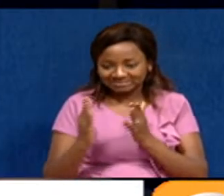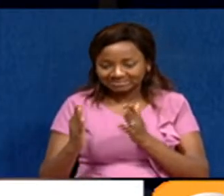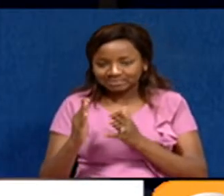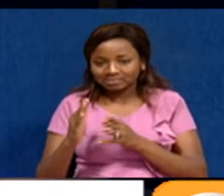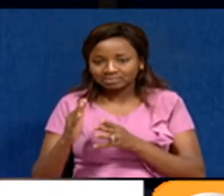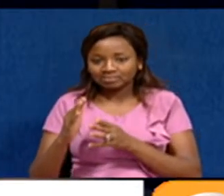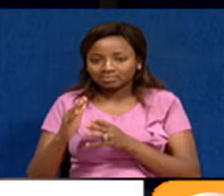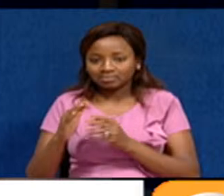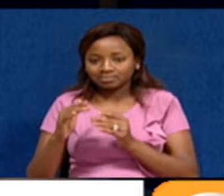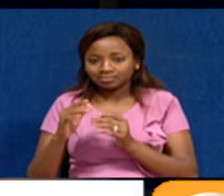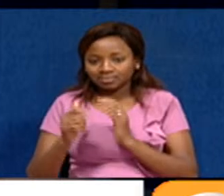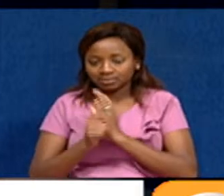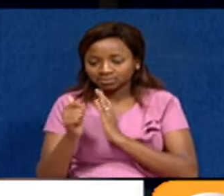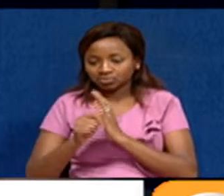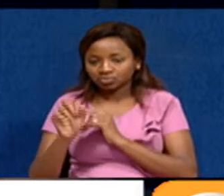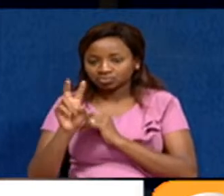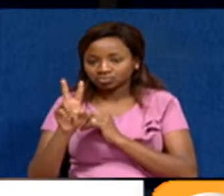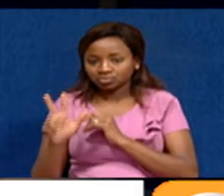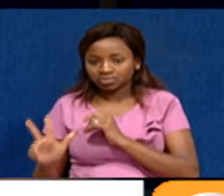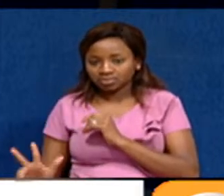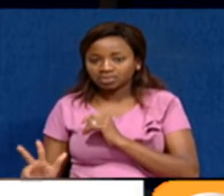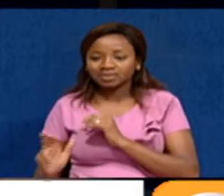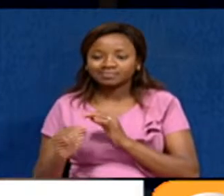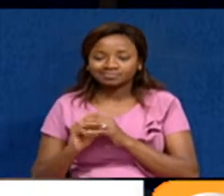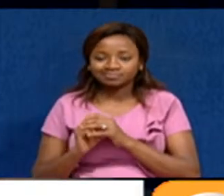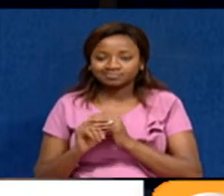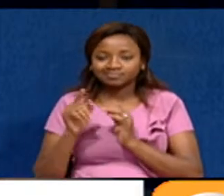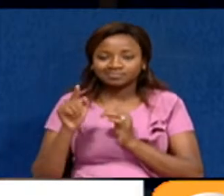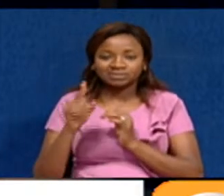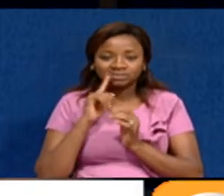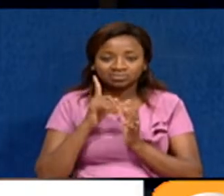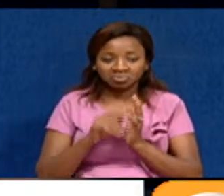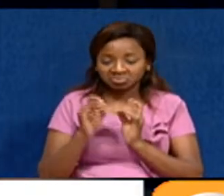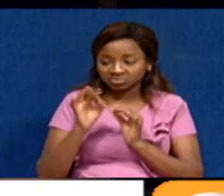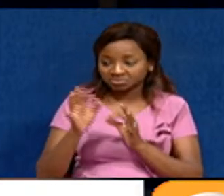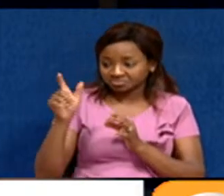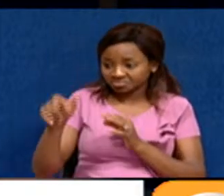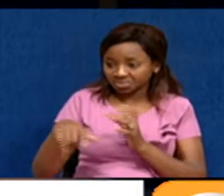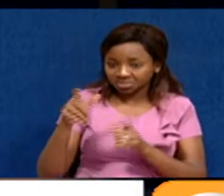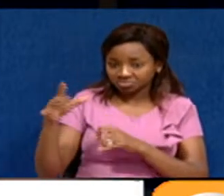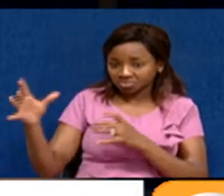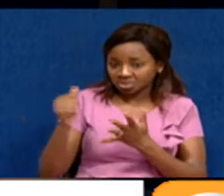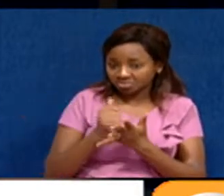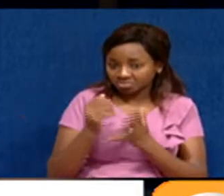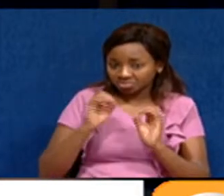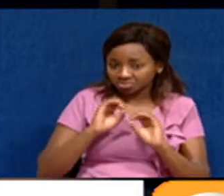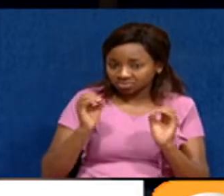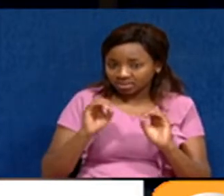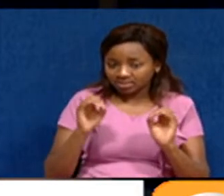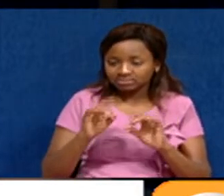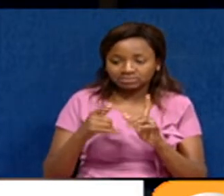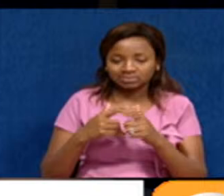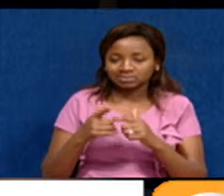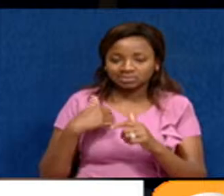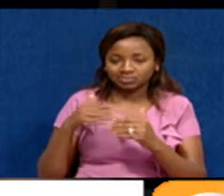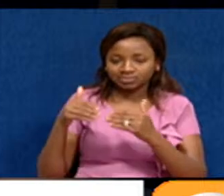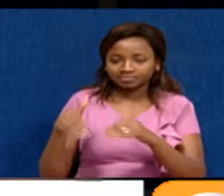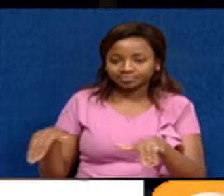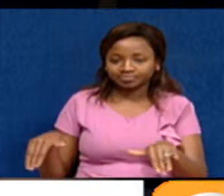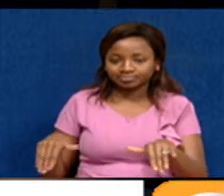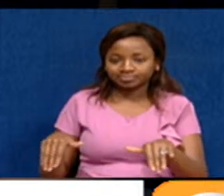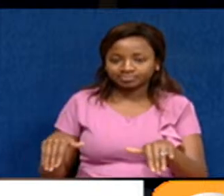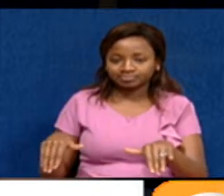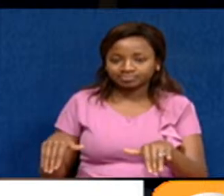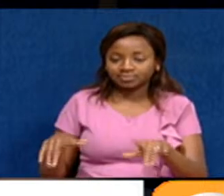anybody that is not elected or appointed in accordance with the statutes of the member association. And the